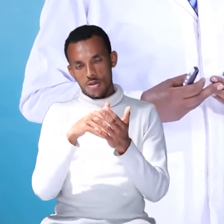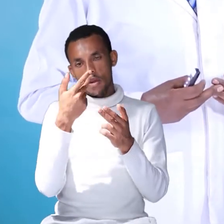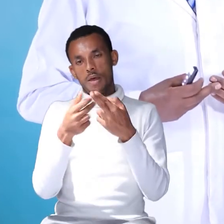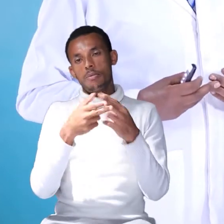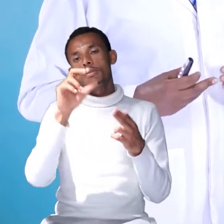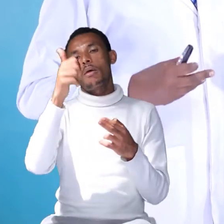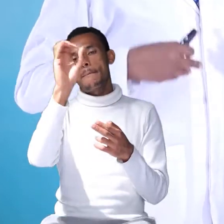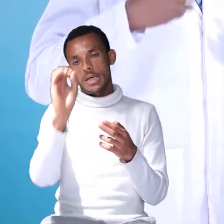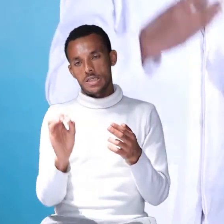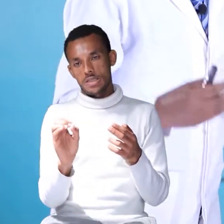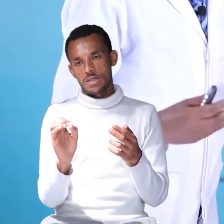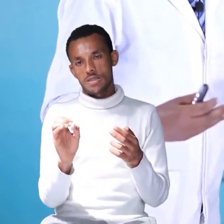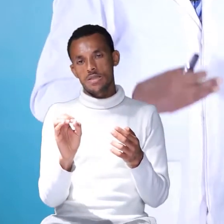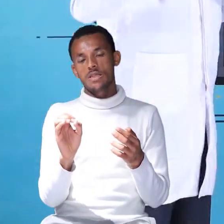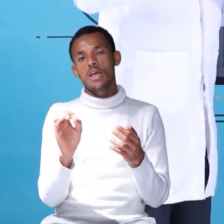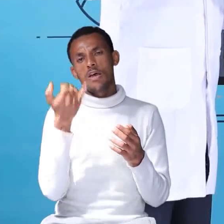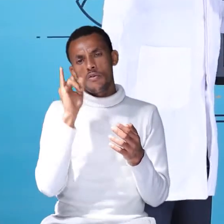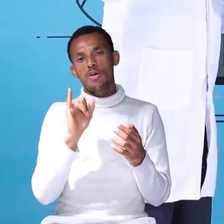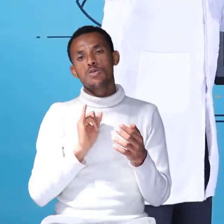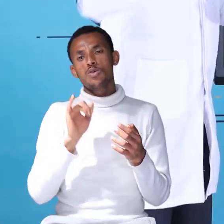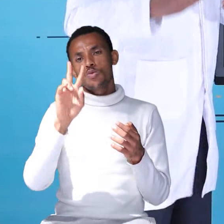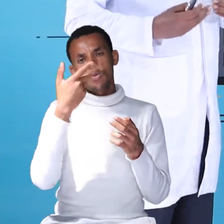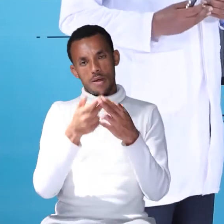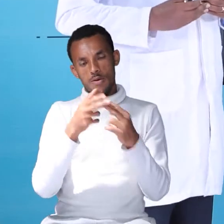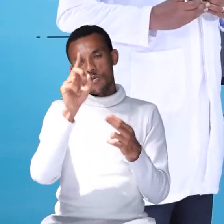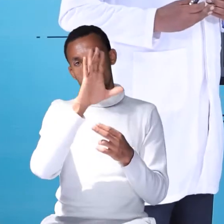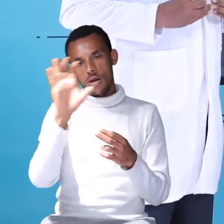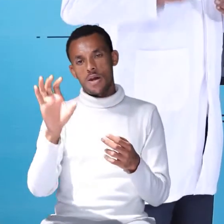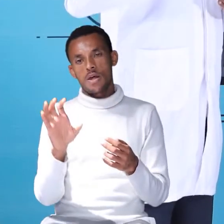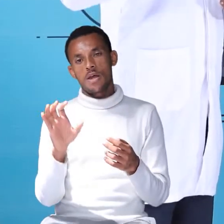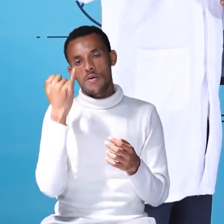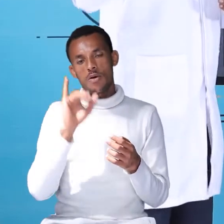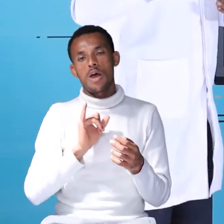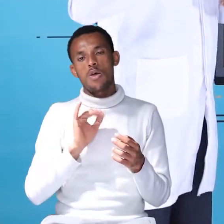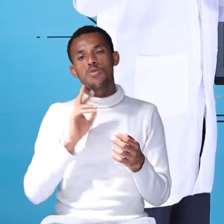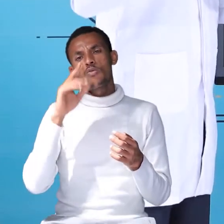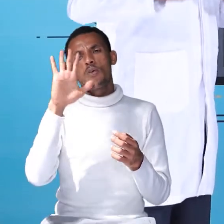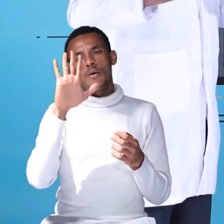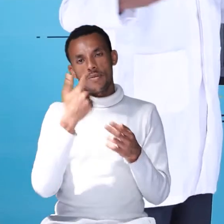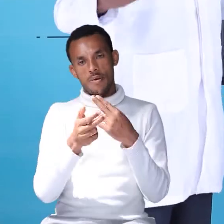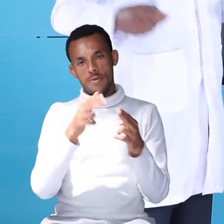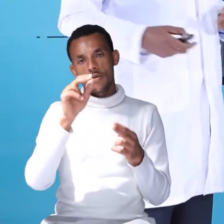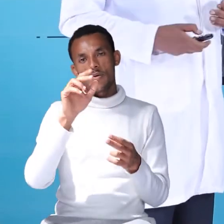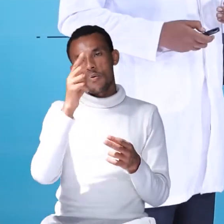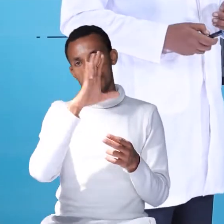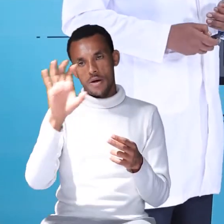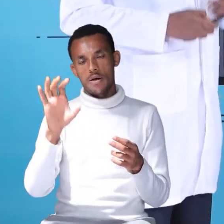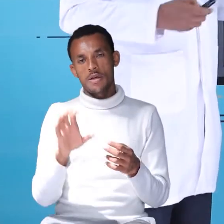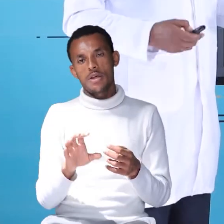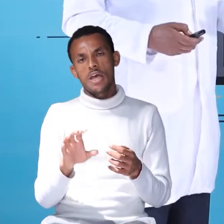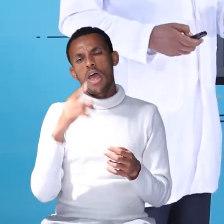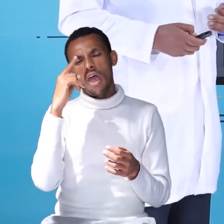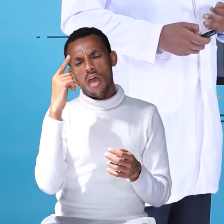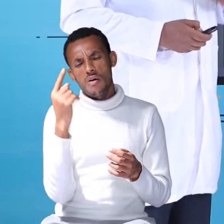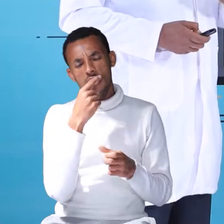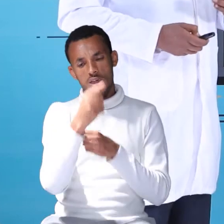times 10%. If I use for 2 years, 2 times 100, 200. If I use for 5 years, 5 times 100, it will be 500. So every